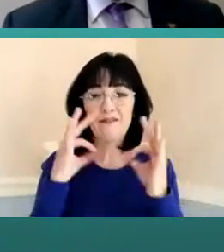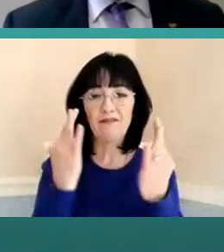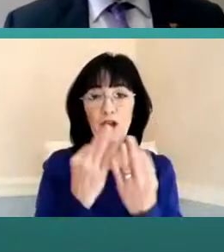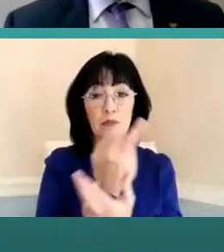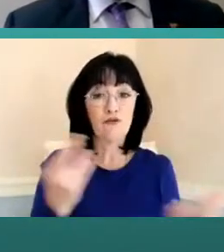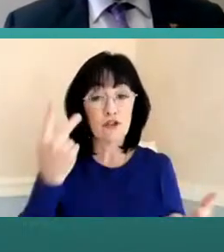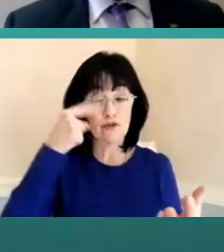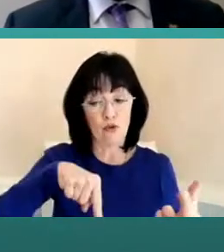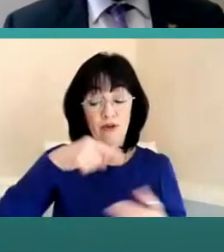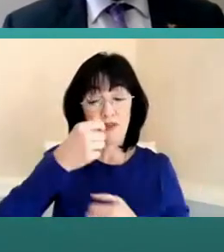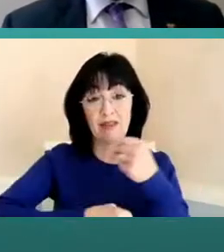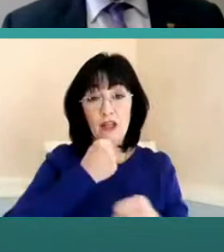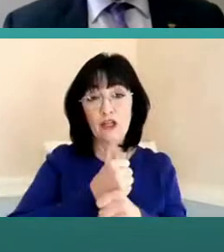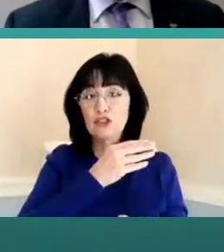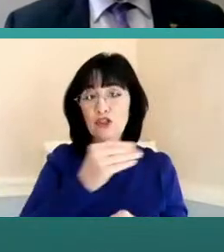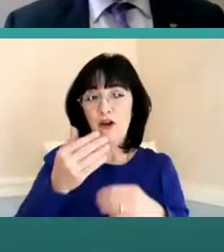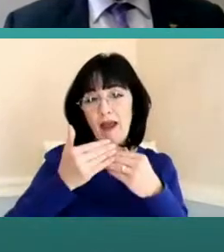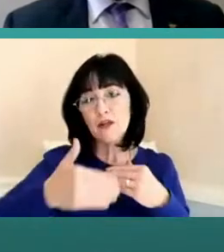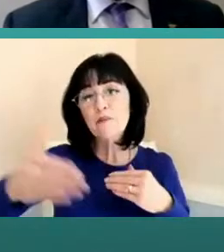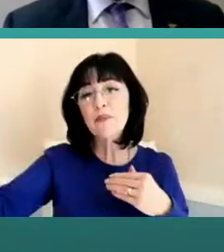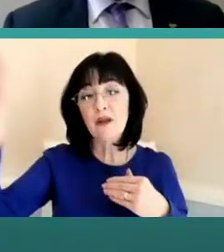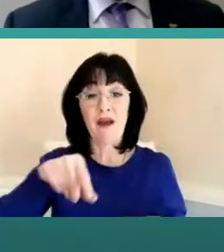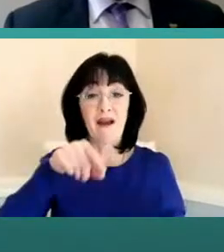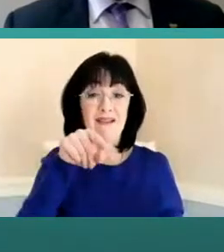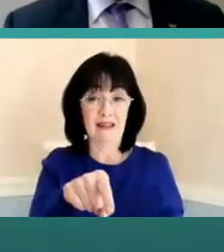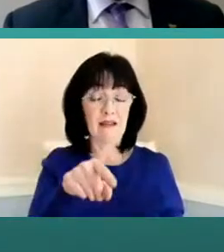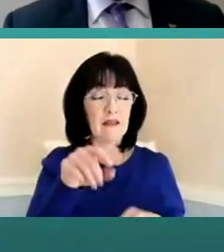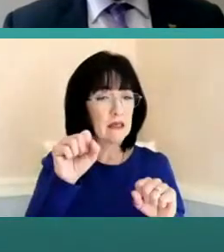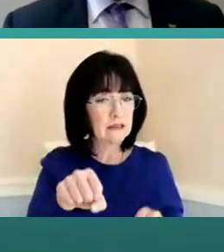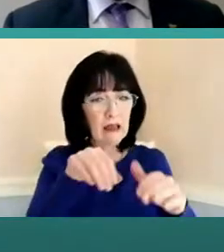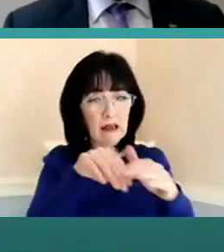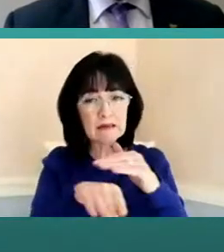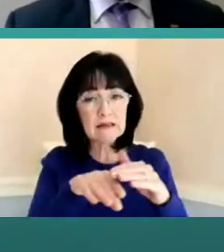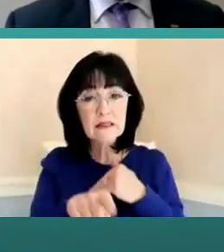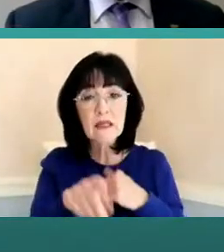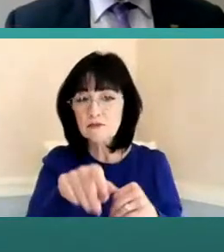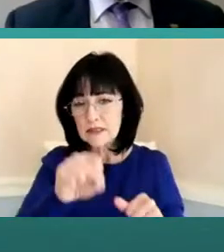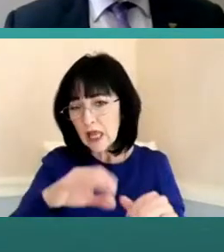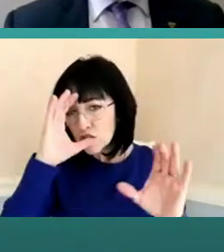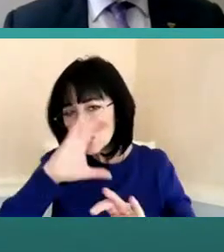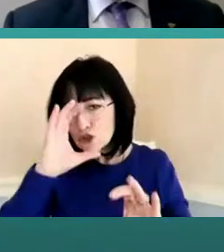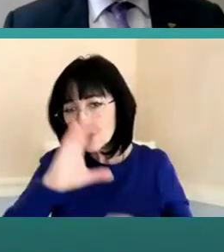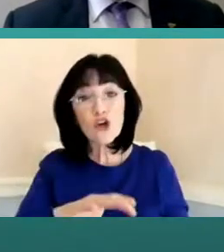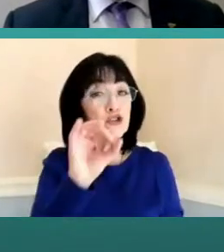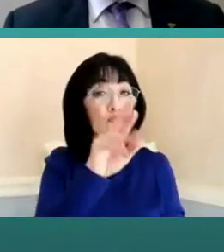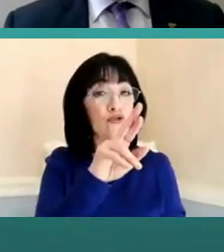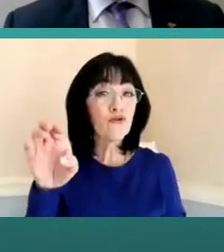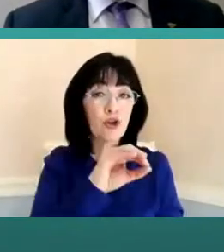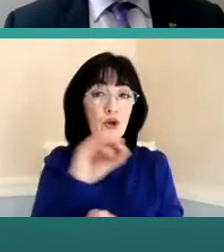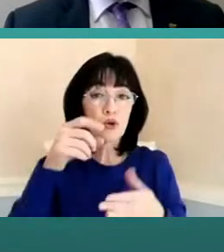beyond. This site is accessible, searchable, and free. If you go to